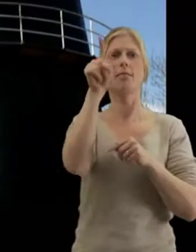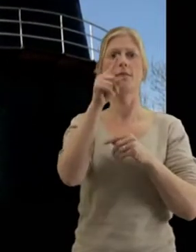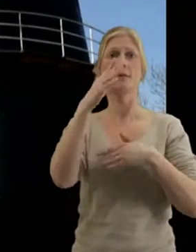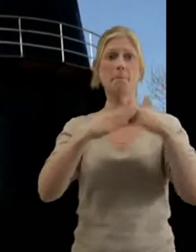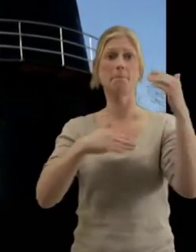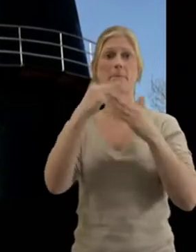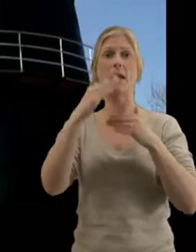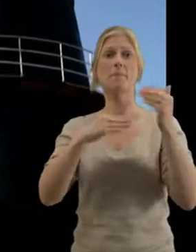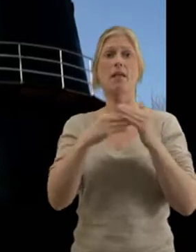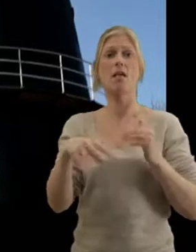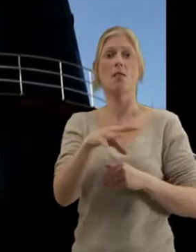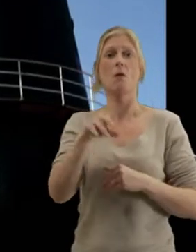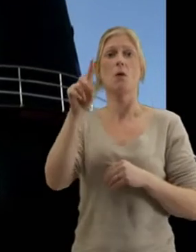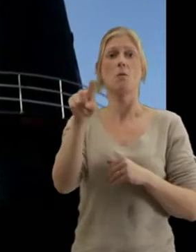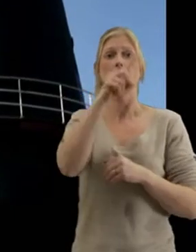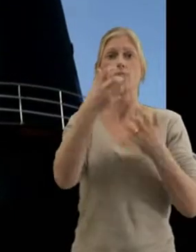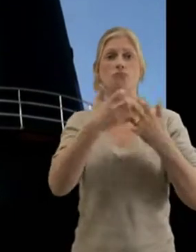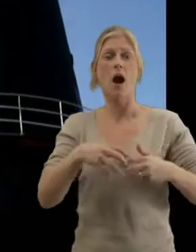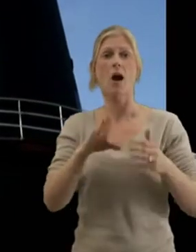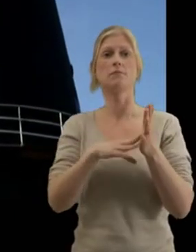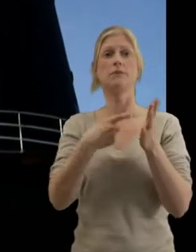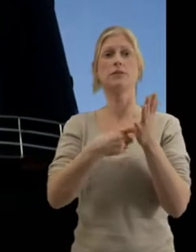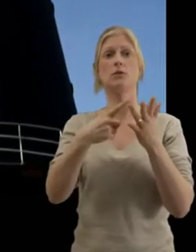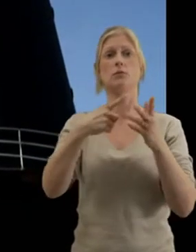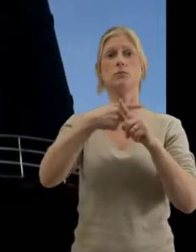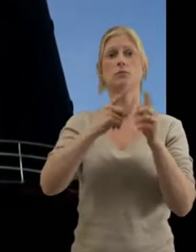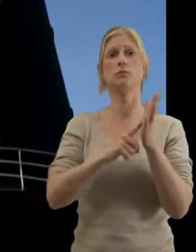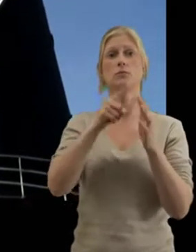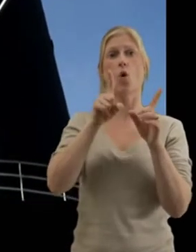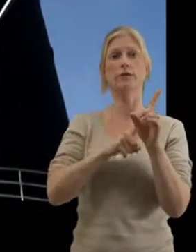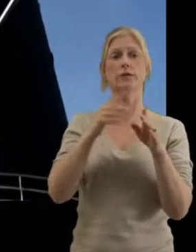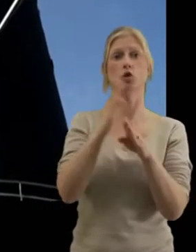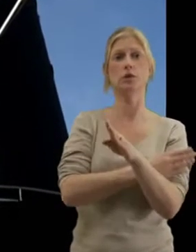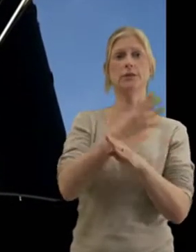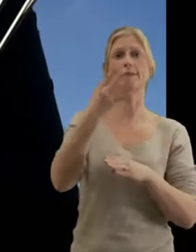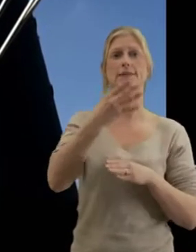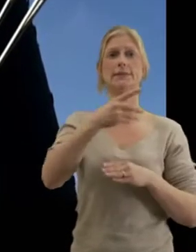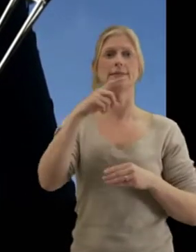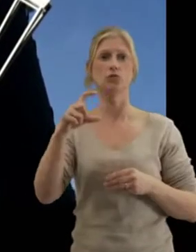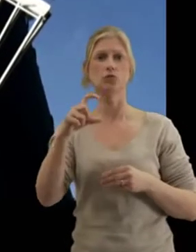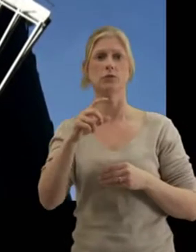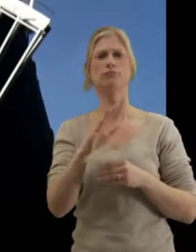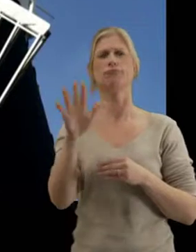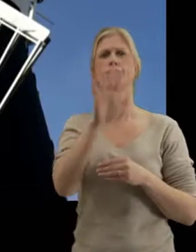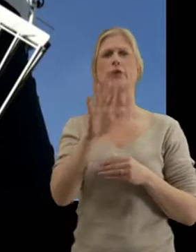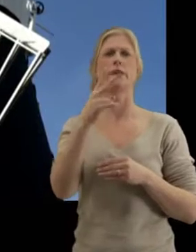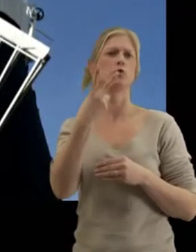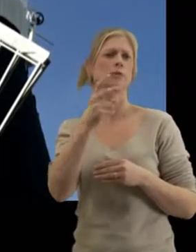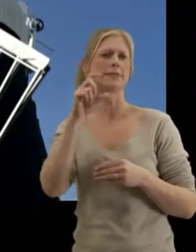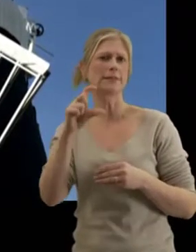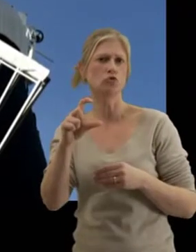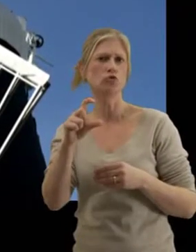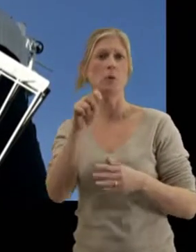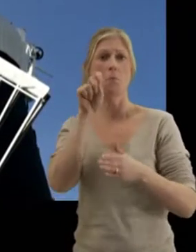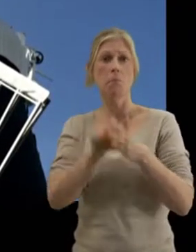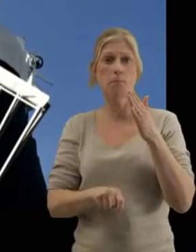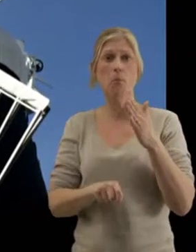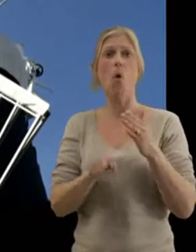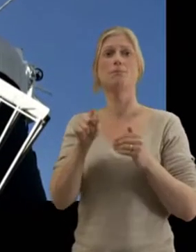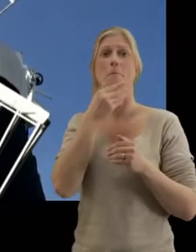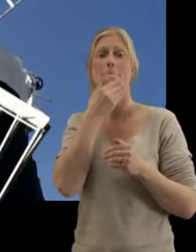by local millwright Mr. Oxley in the early 19th century. In the early 20th century, it was purchased